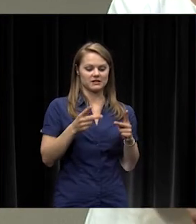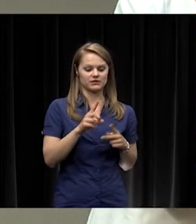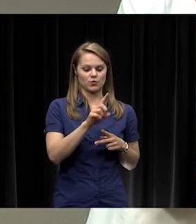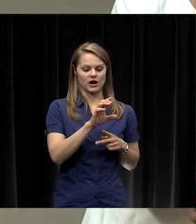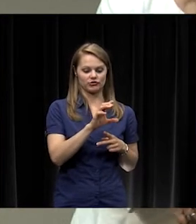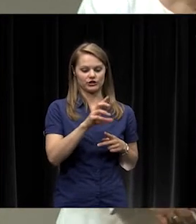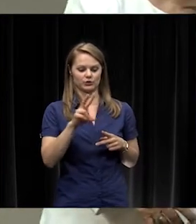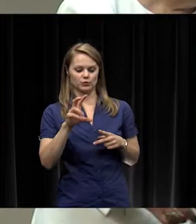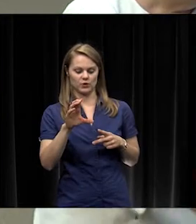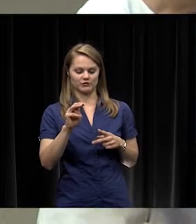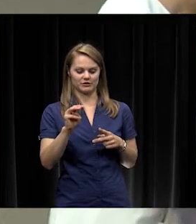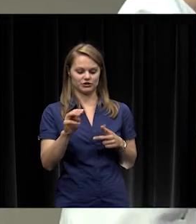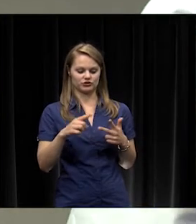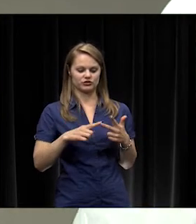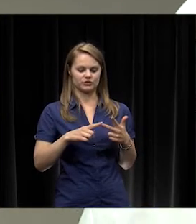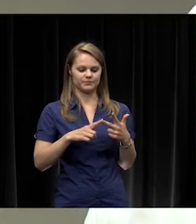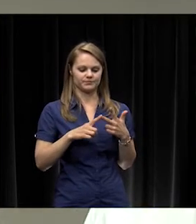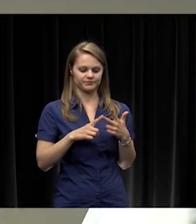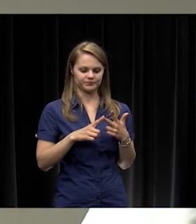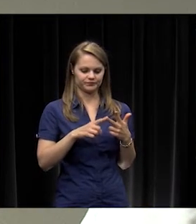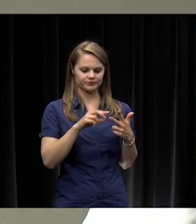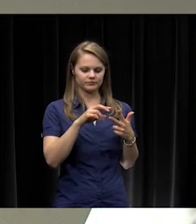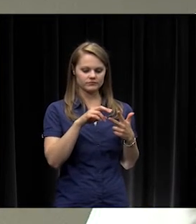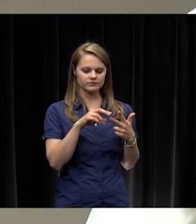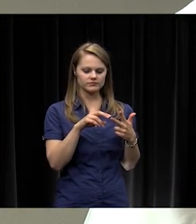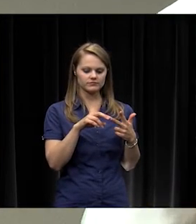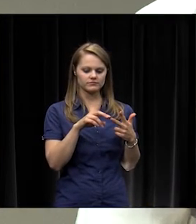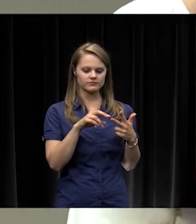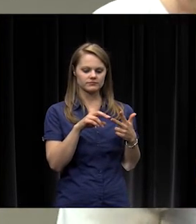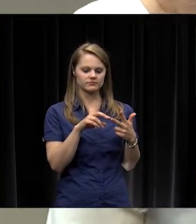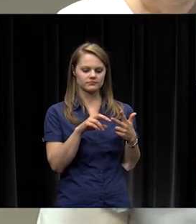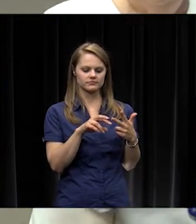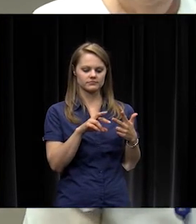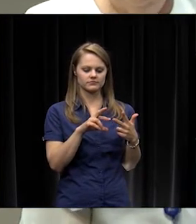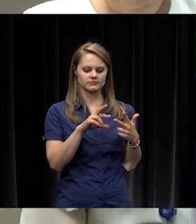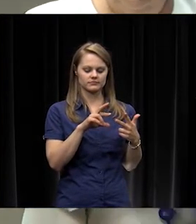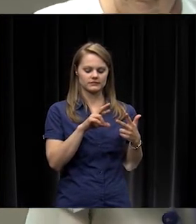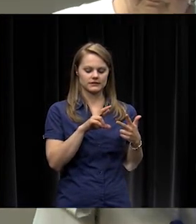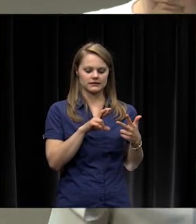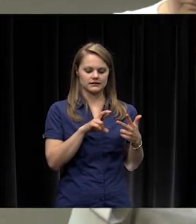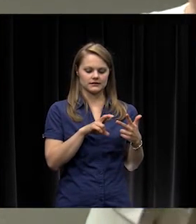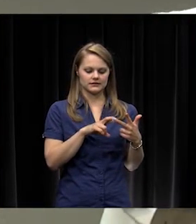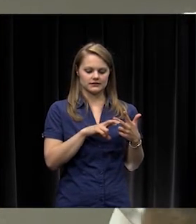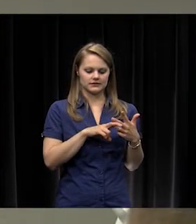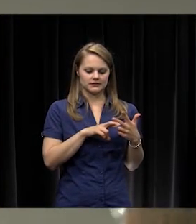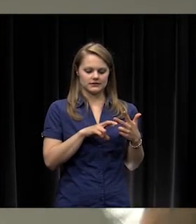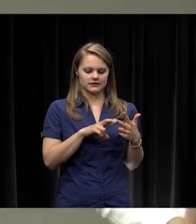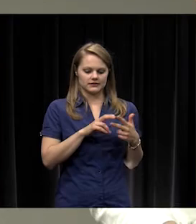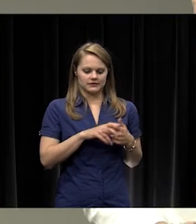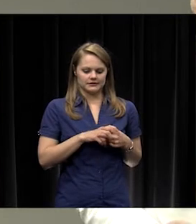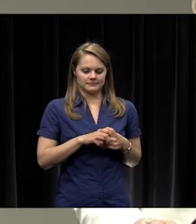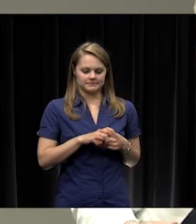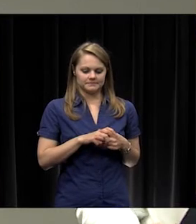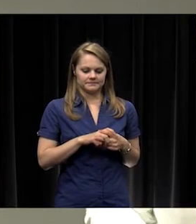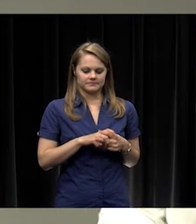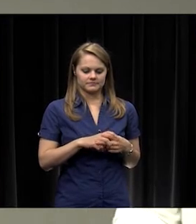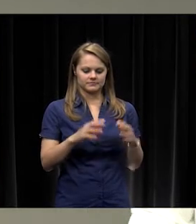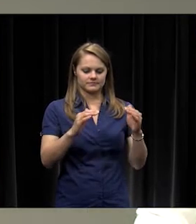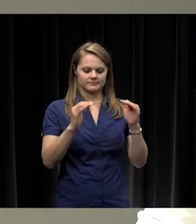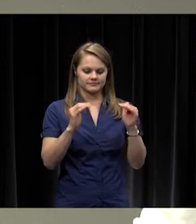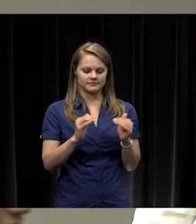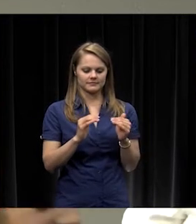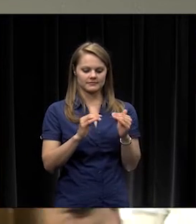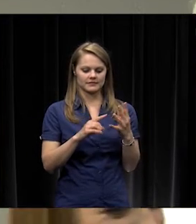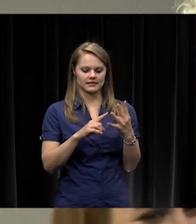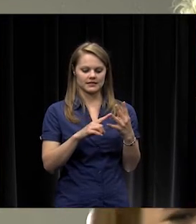meters. Riley Denger, Grace Williams, Brianna Weiss, and Jackie Darby, who took first in the 4x100 meter relay. And